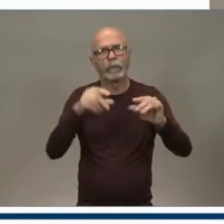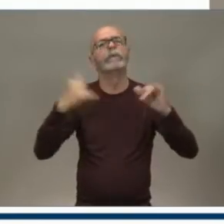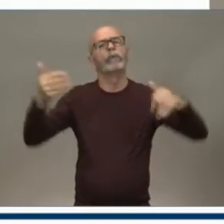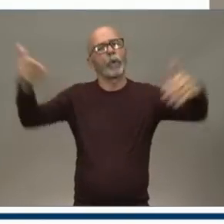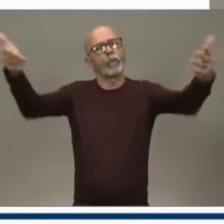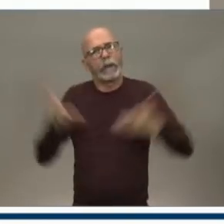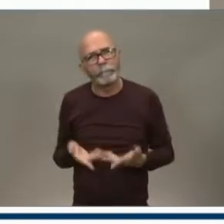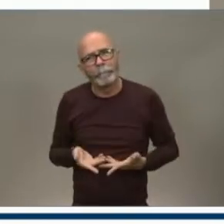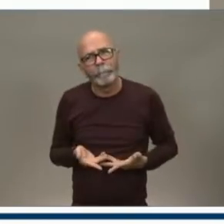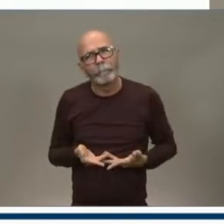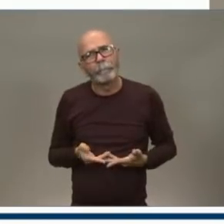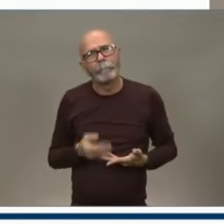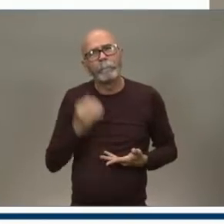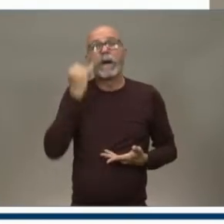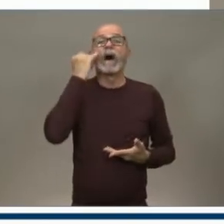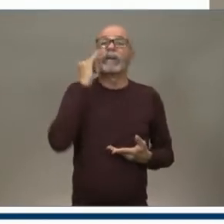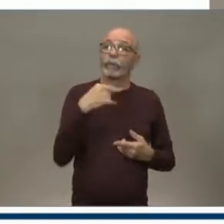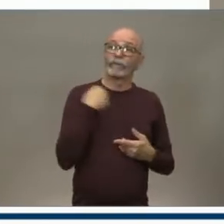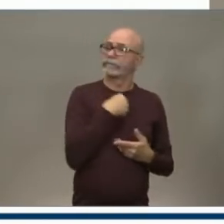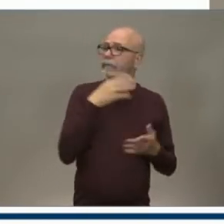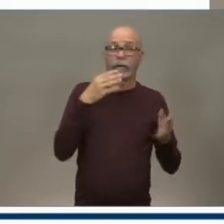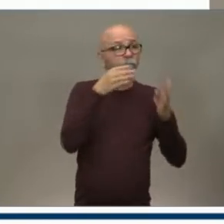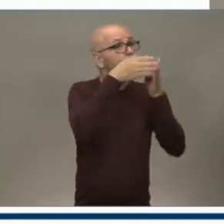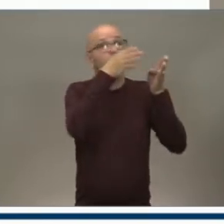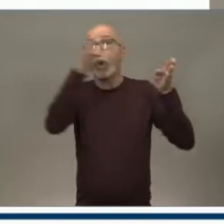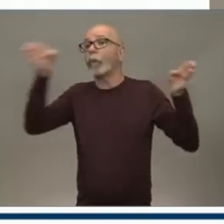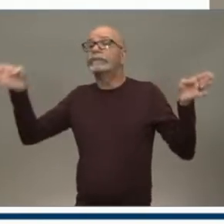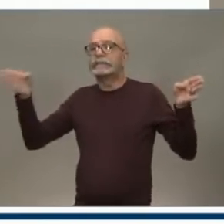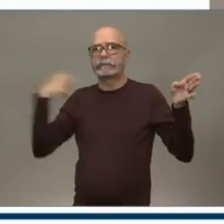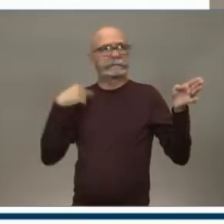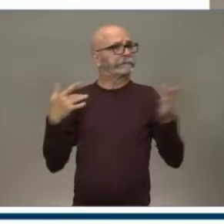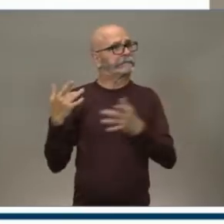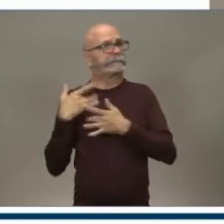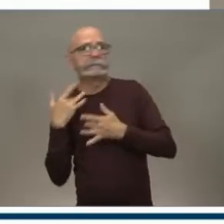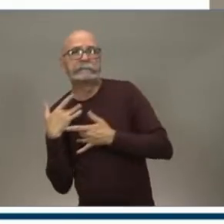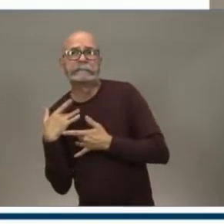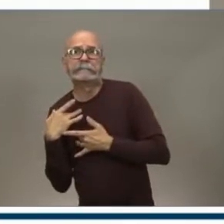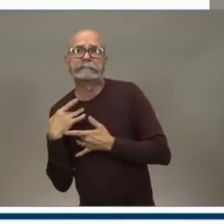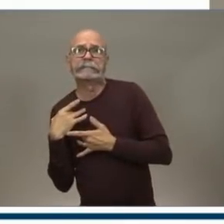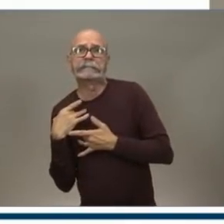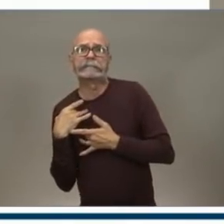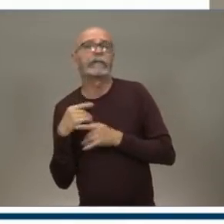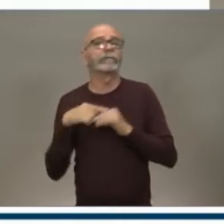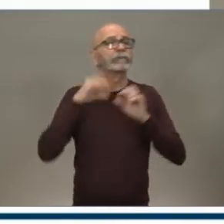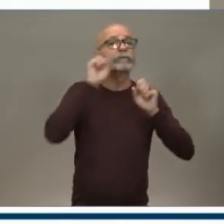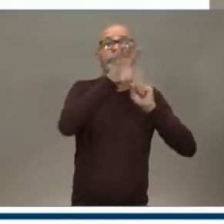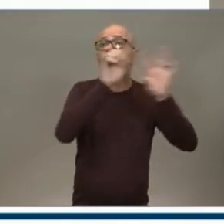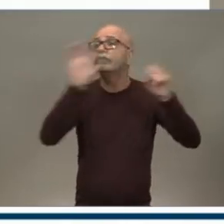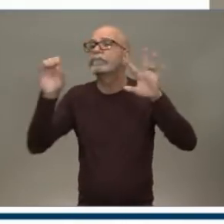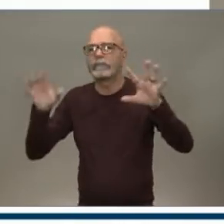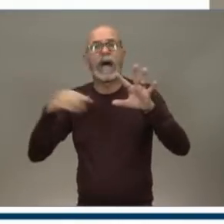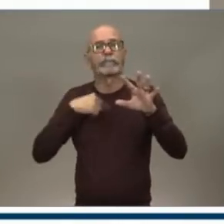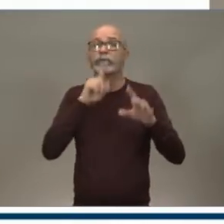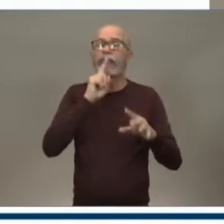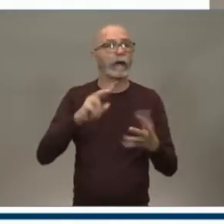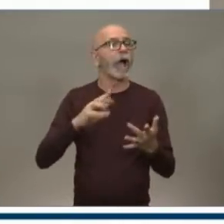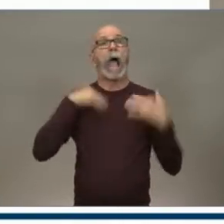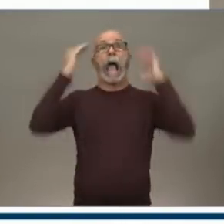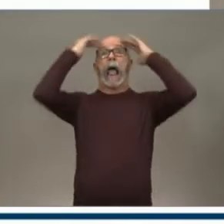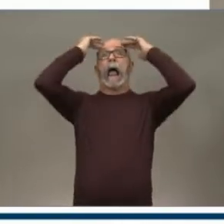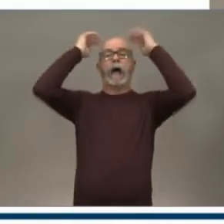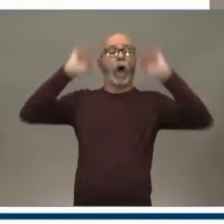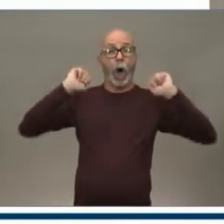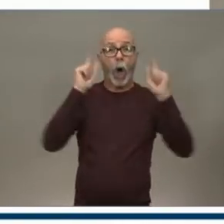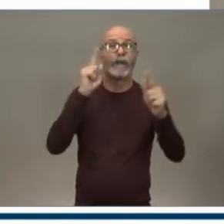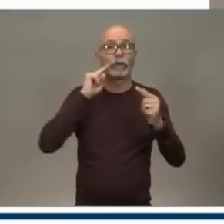public health will communicate that. But we're asking community groups to not take on their own action and further